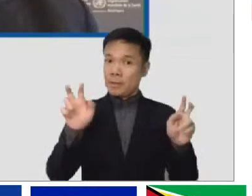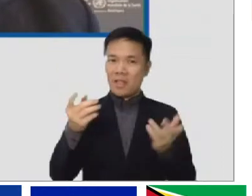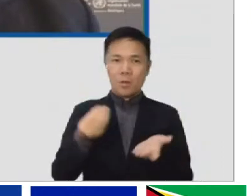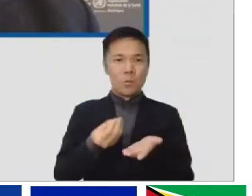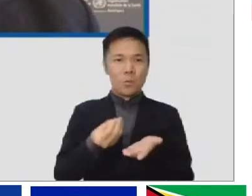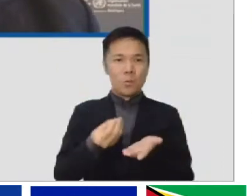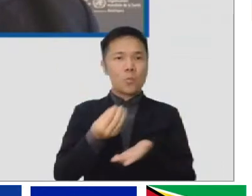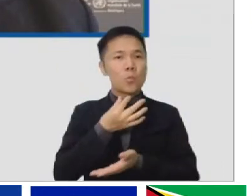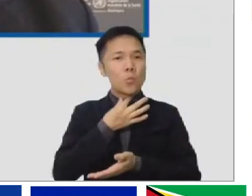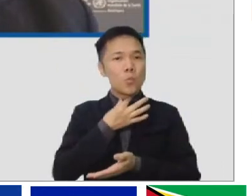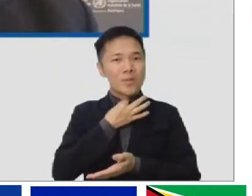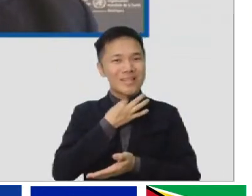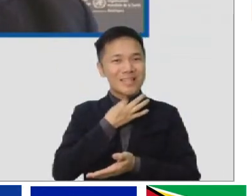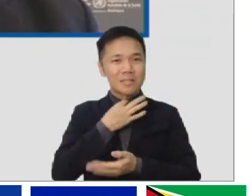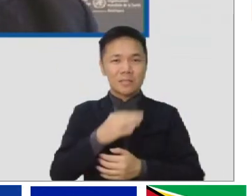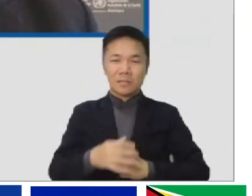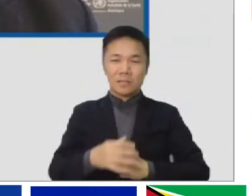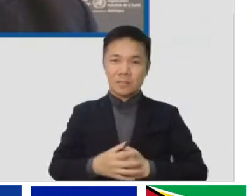Gracias.